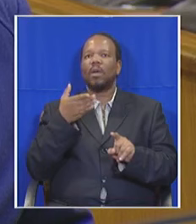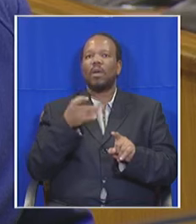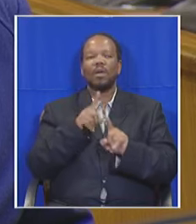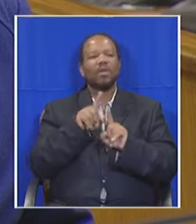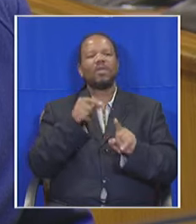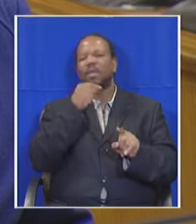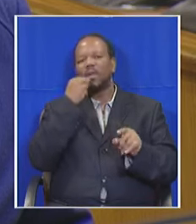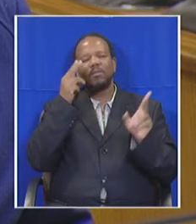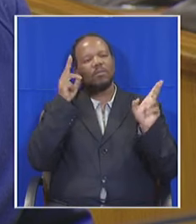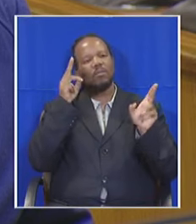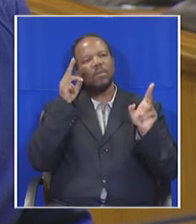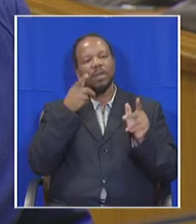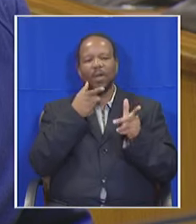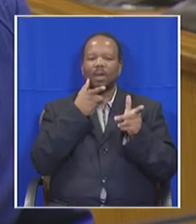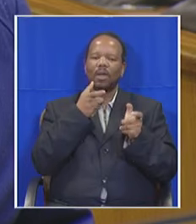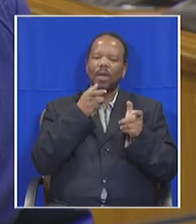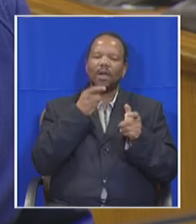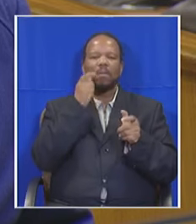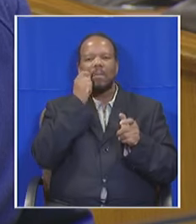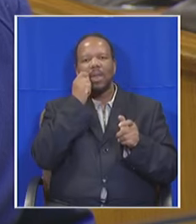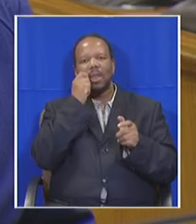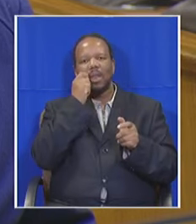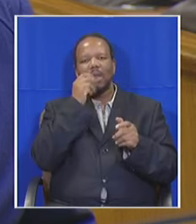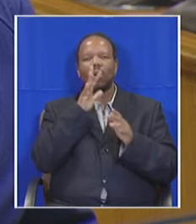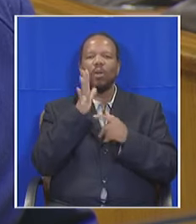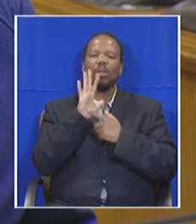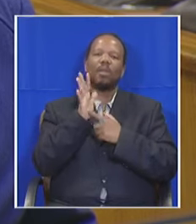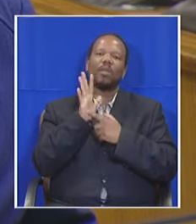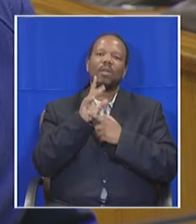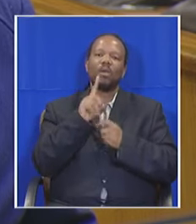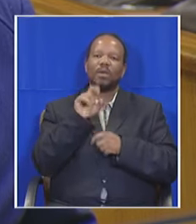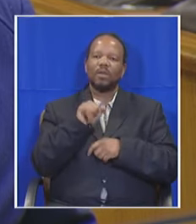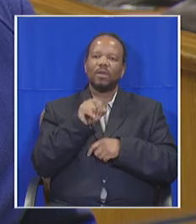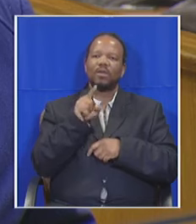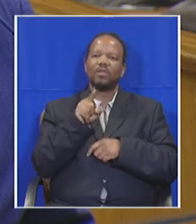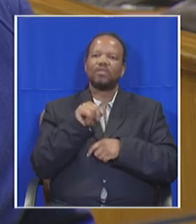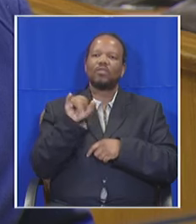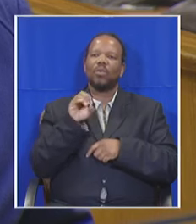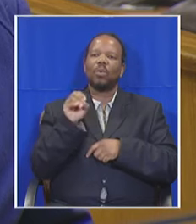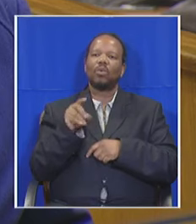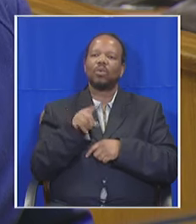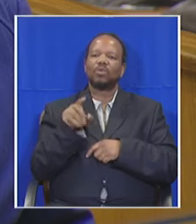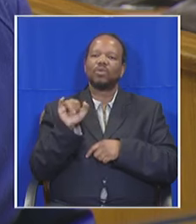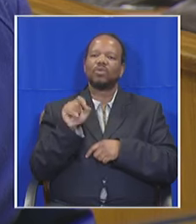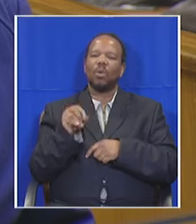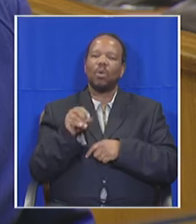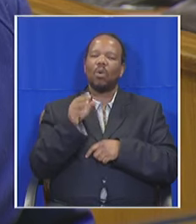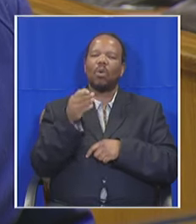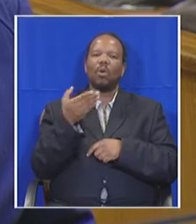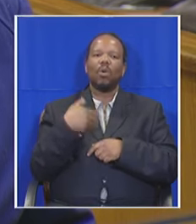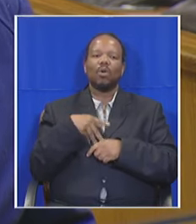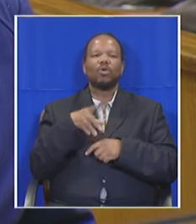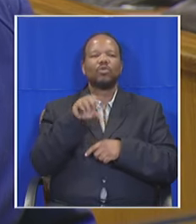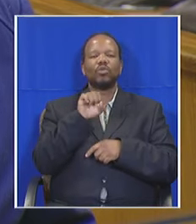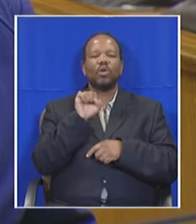Gunman from his role on Yizo Yizo, was found dead in his Soshanguve home in Tswane.